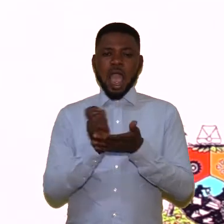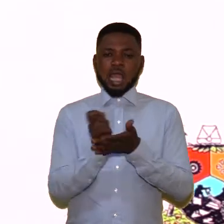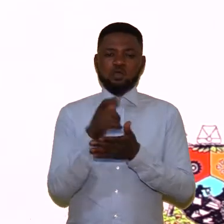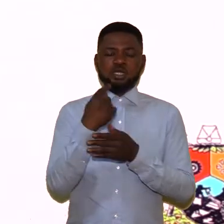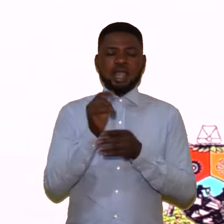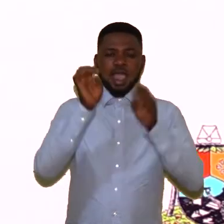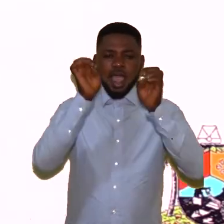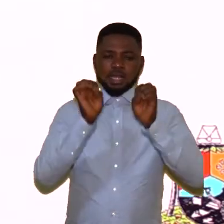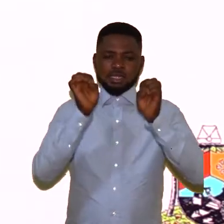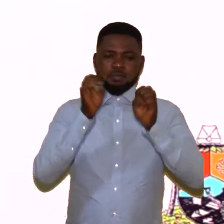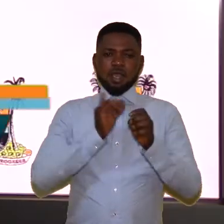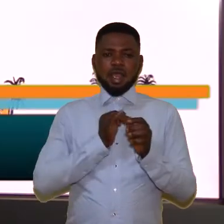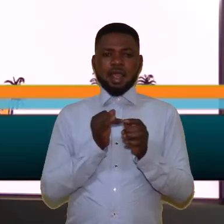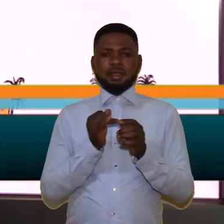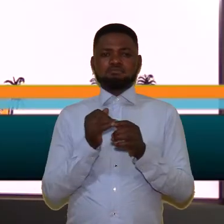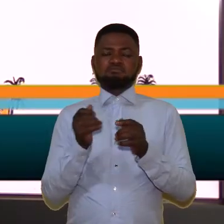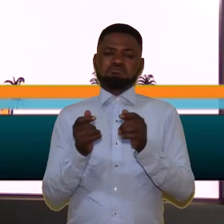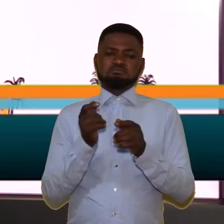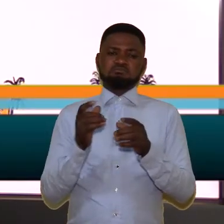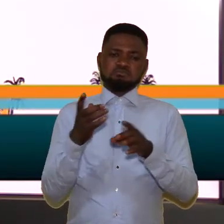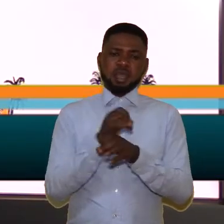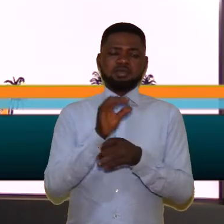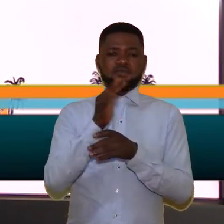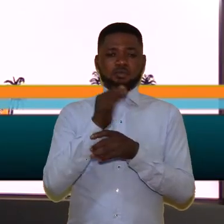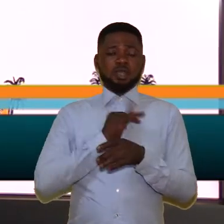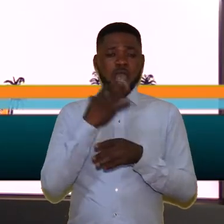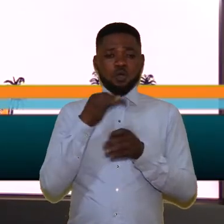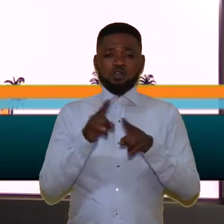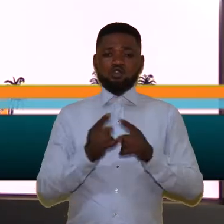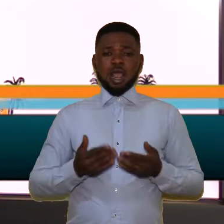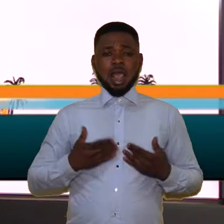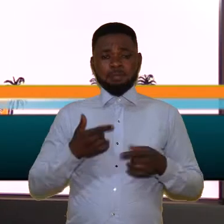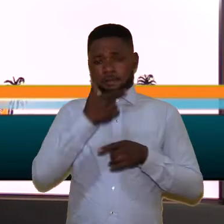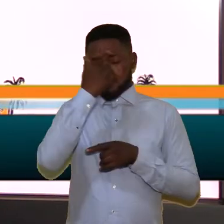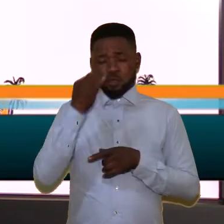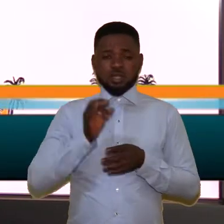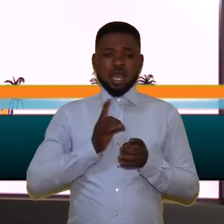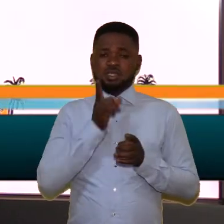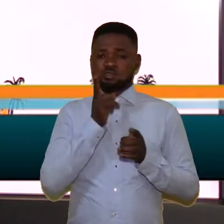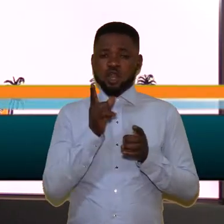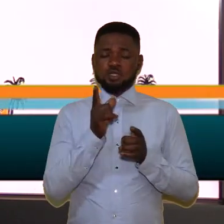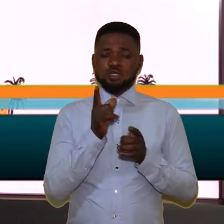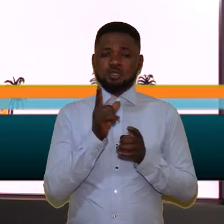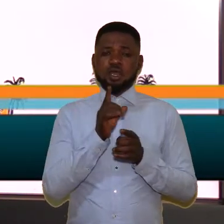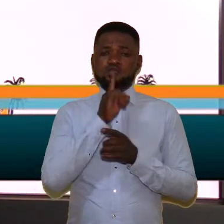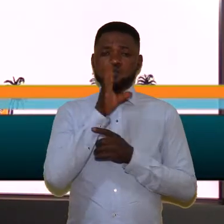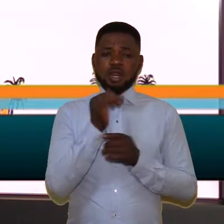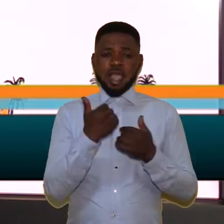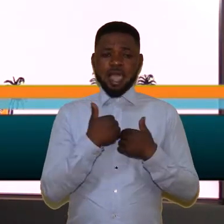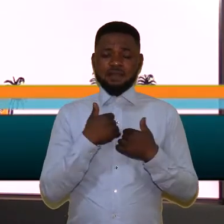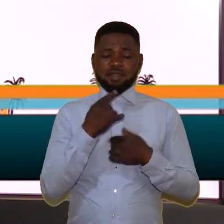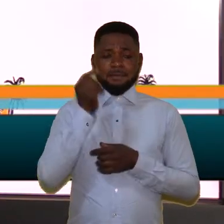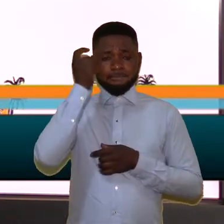I wrote the exam, I emerged 5th. I was so happy because I have